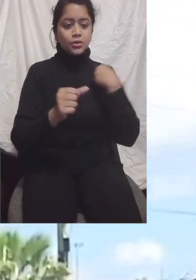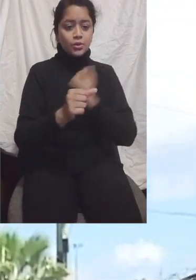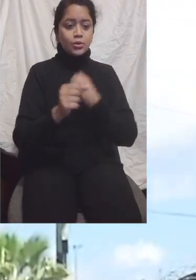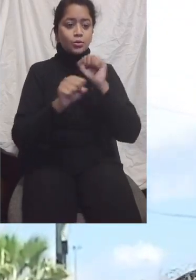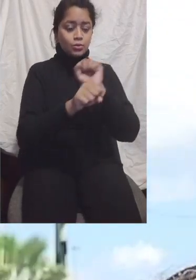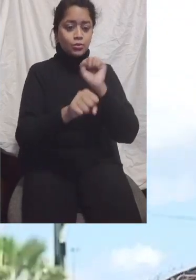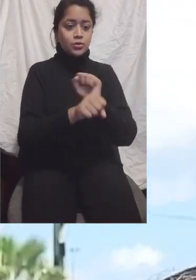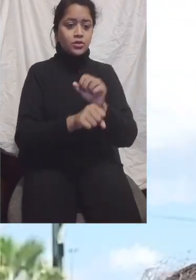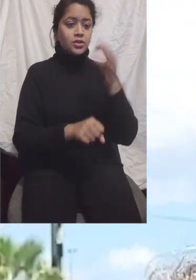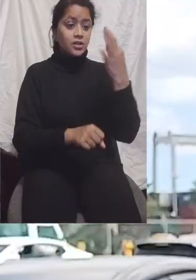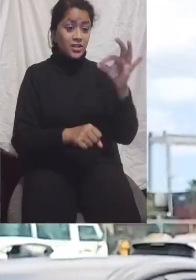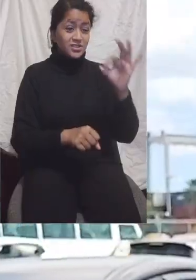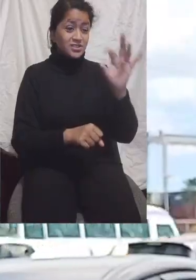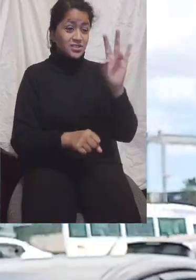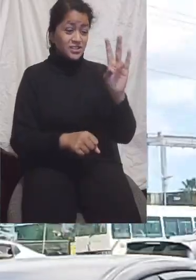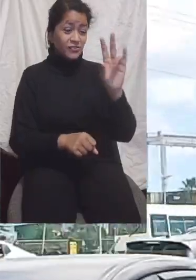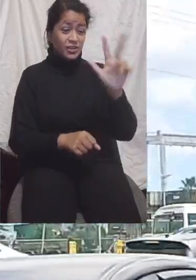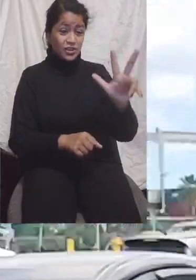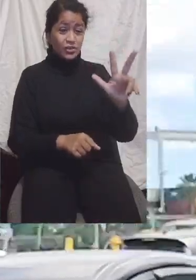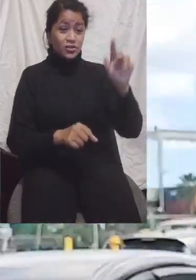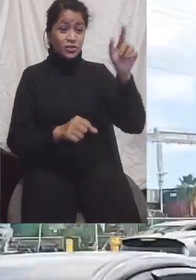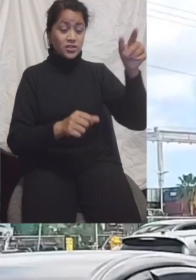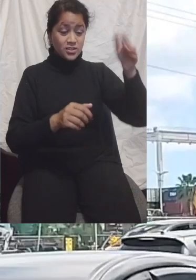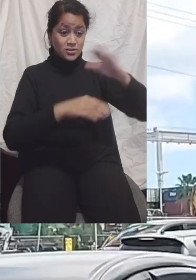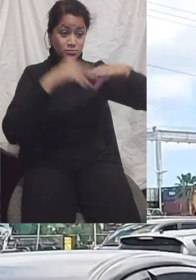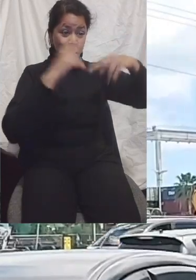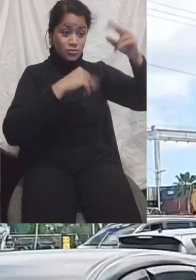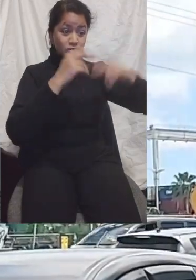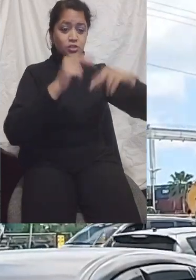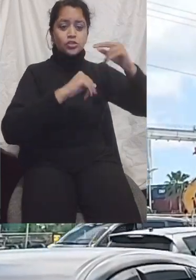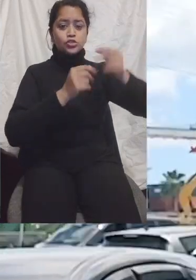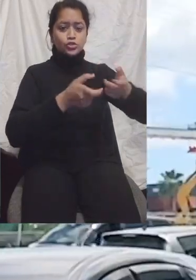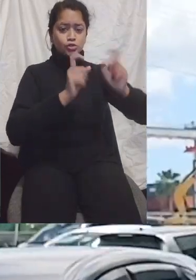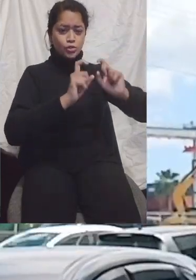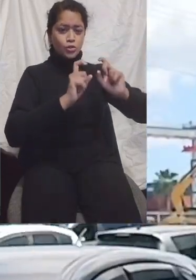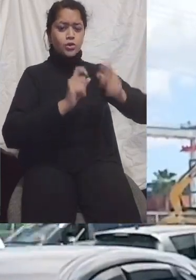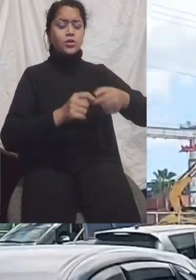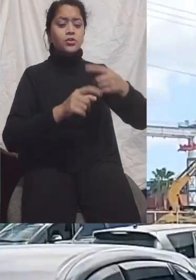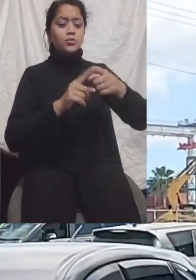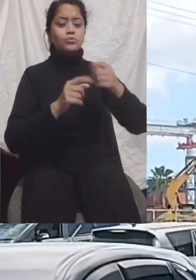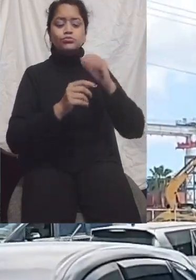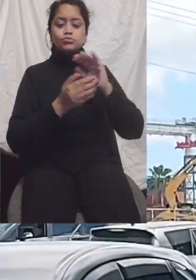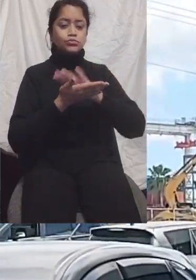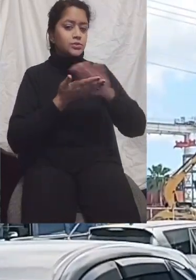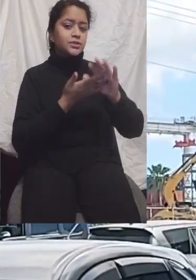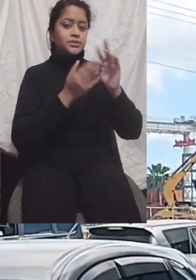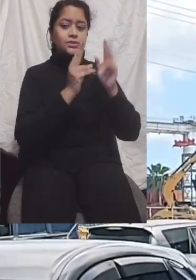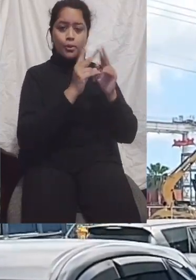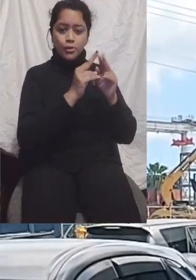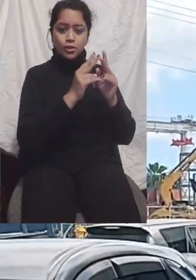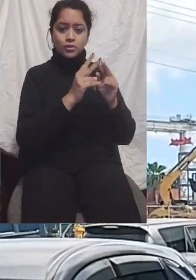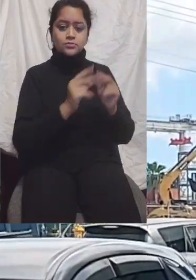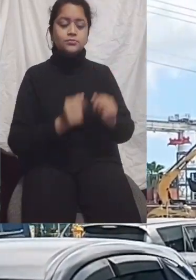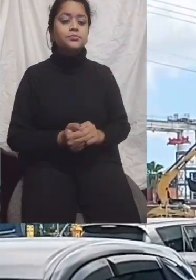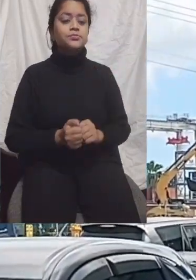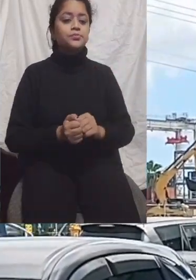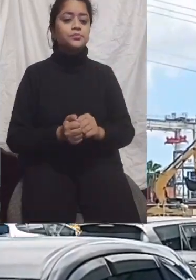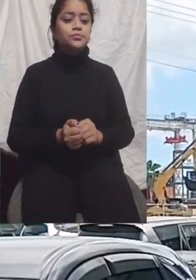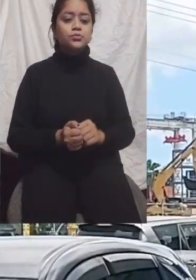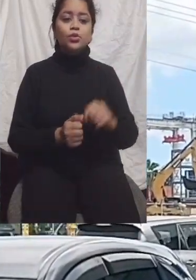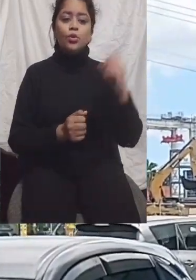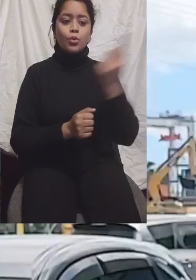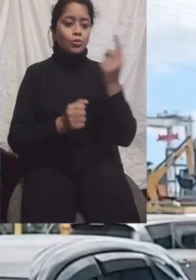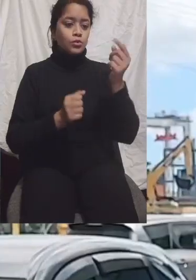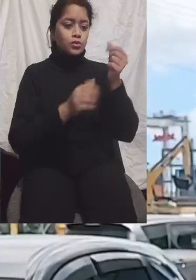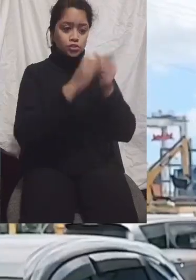can continue our work. 1973, this building was donated by a very nice couple, and it's been the Humane Society ever since, and